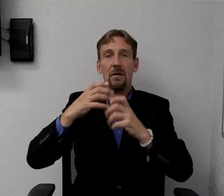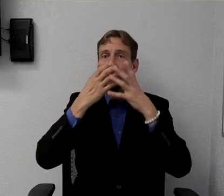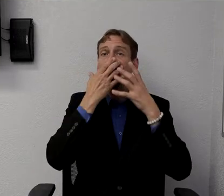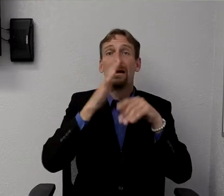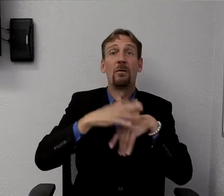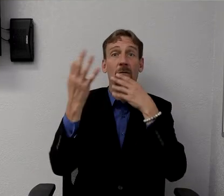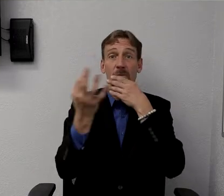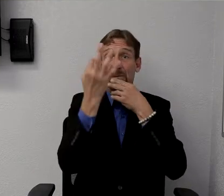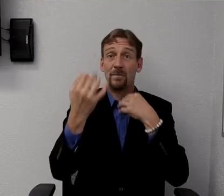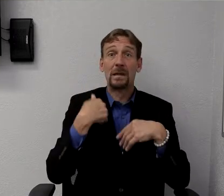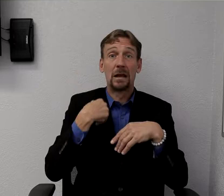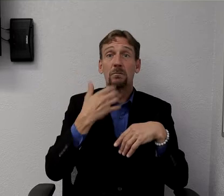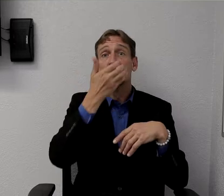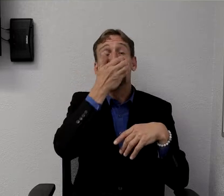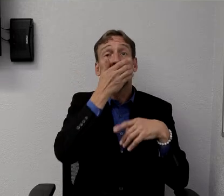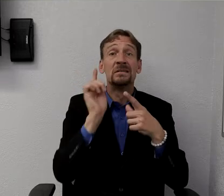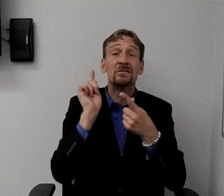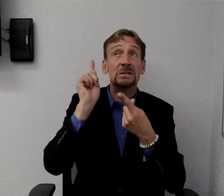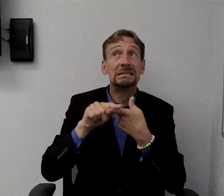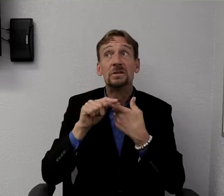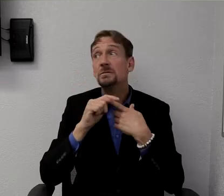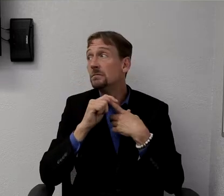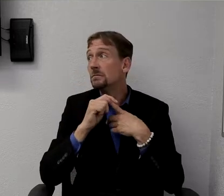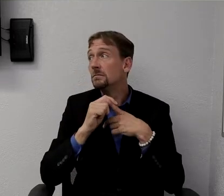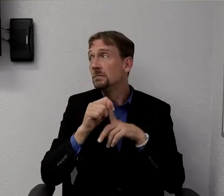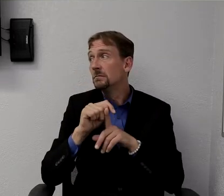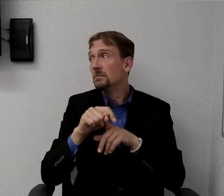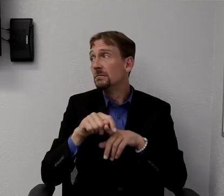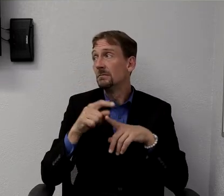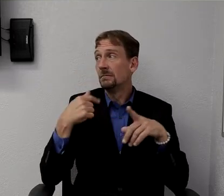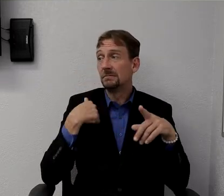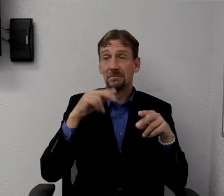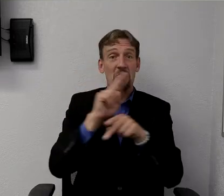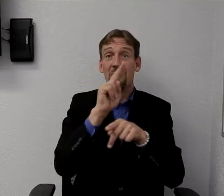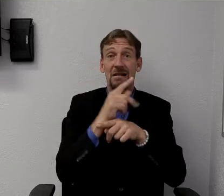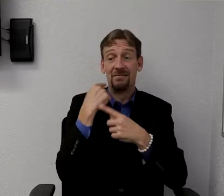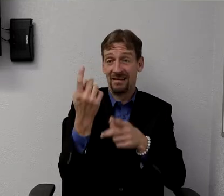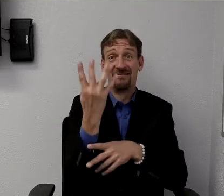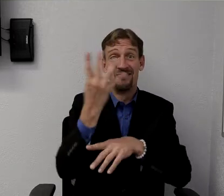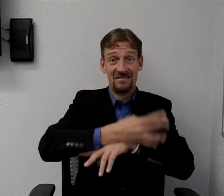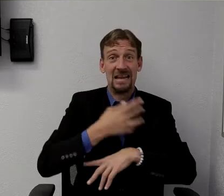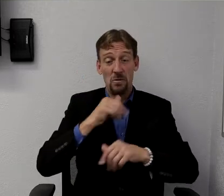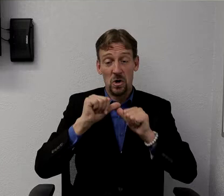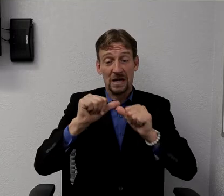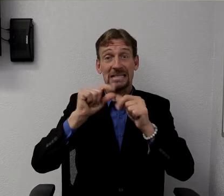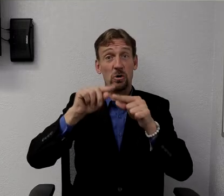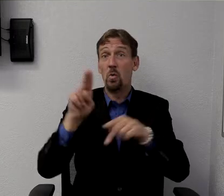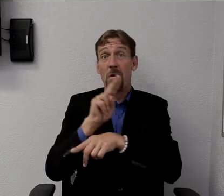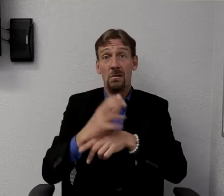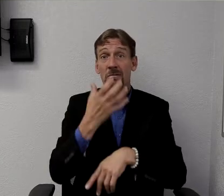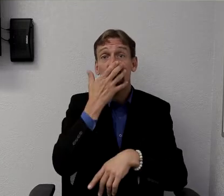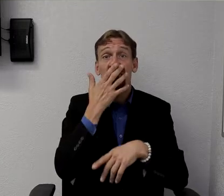till it no longer is functional. I've been wearing it for 4 days. I will continue to wear it, and hopefully won't need to replace